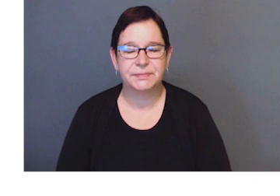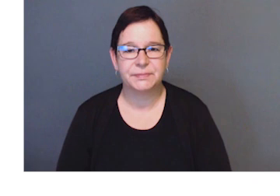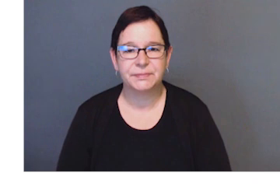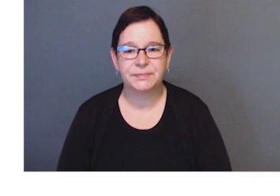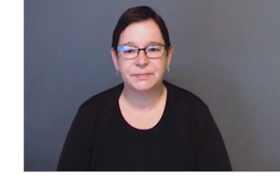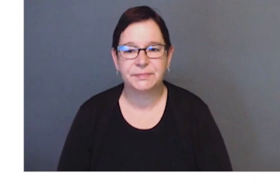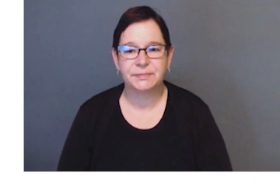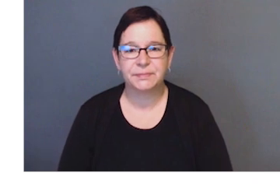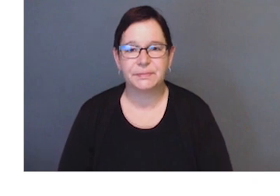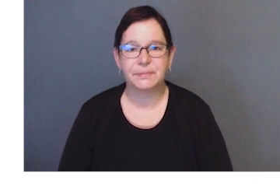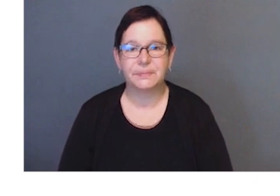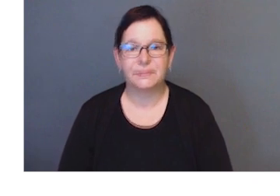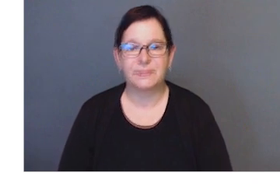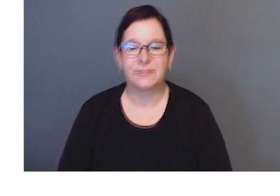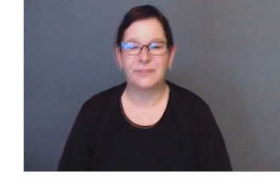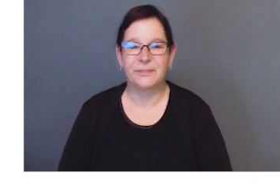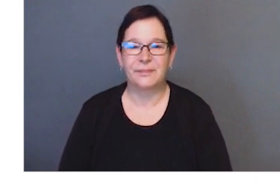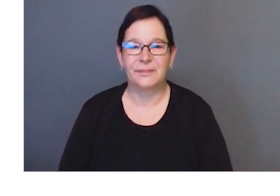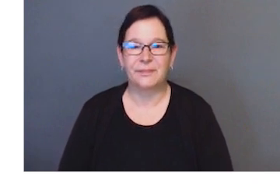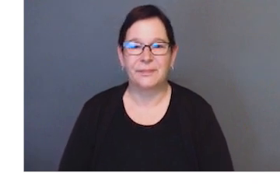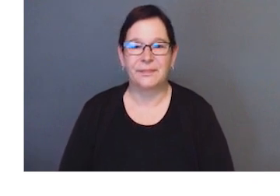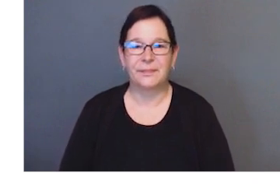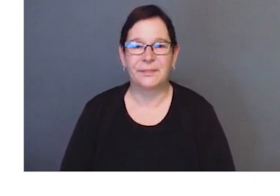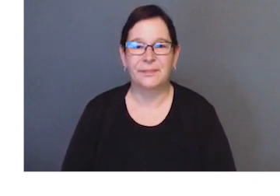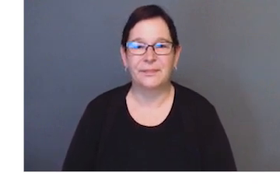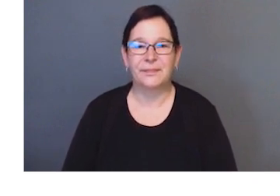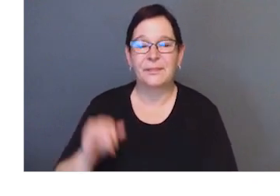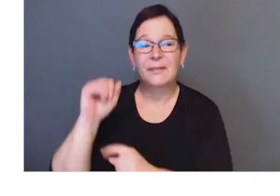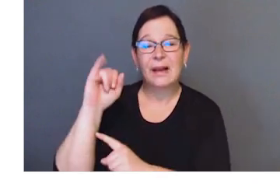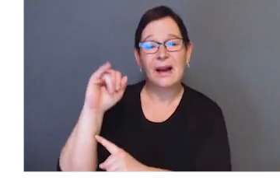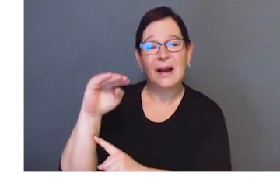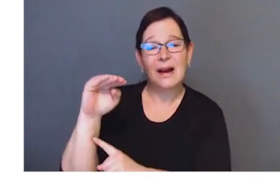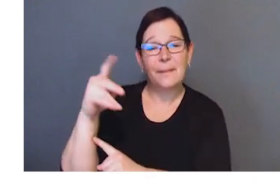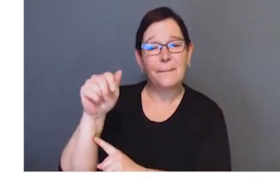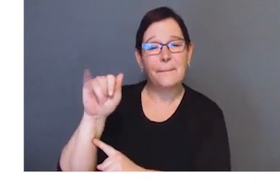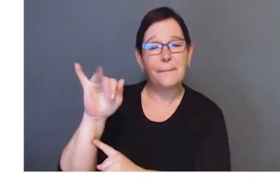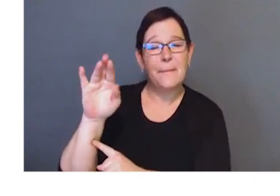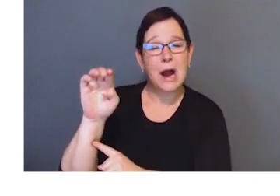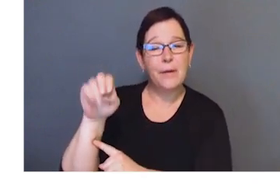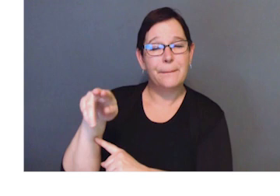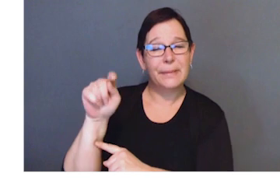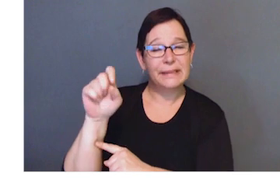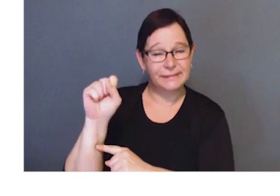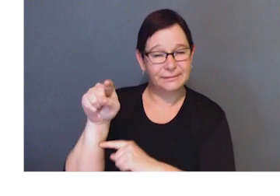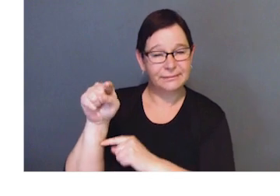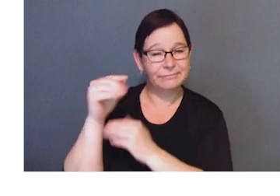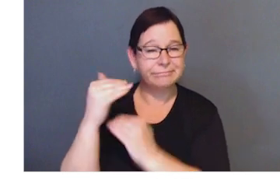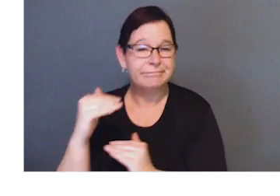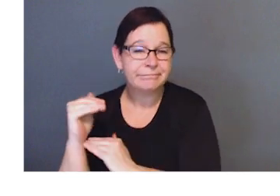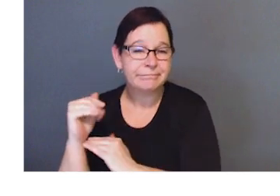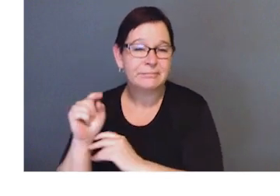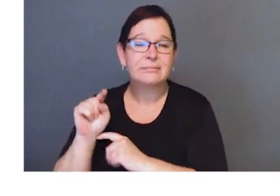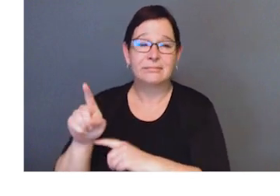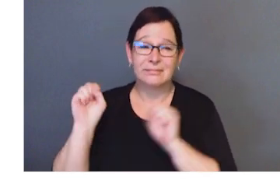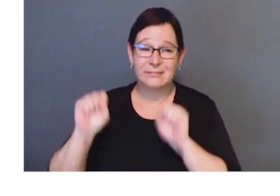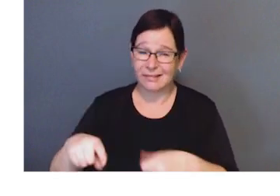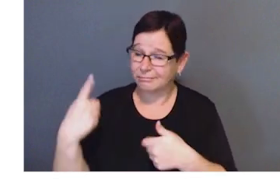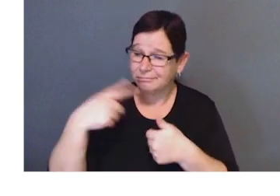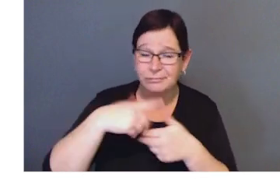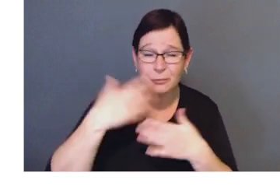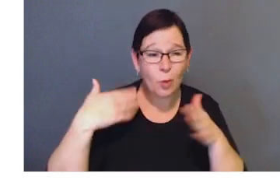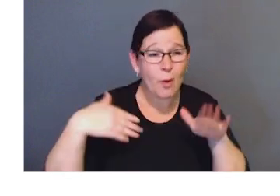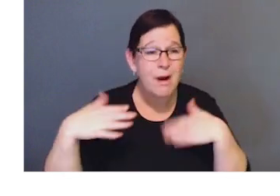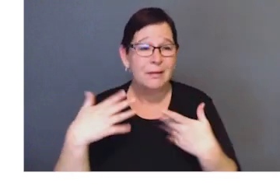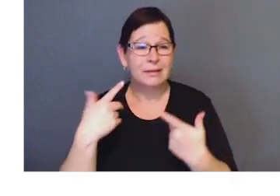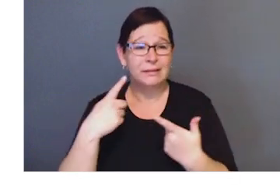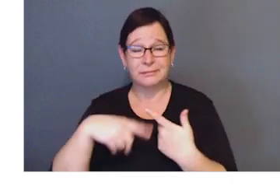Impairments can exist in any of the following categories: walking, mental functions,